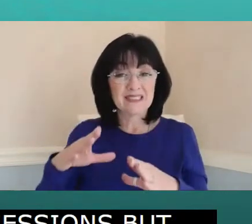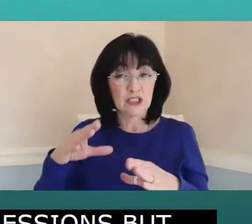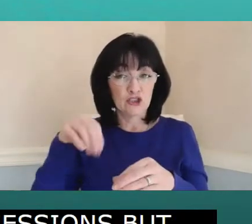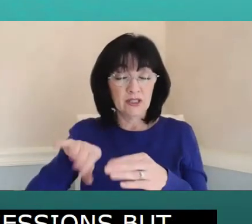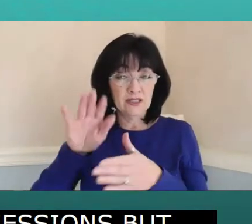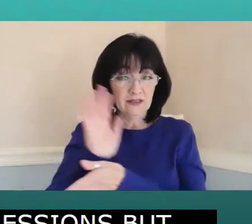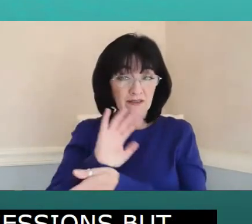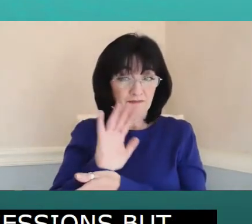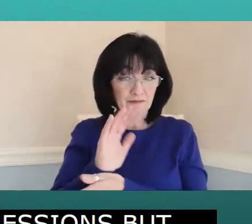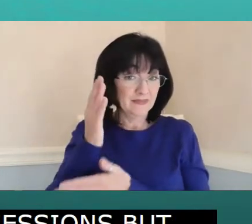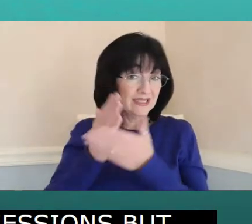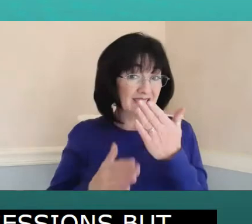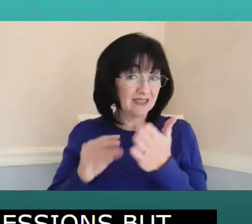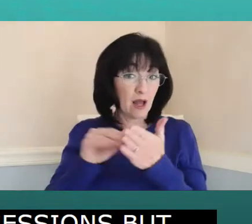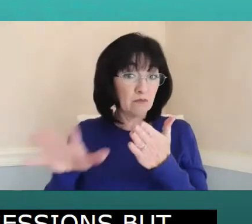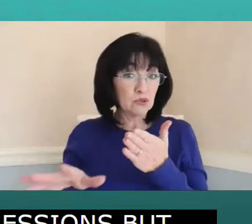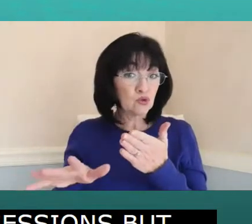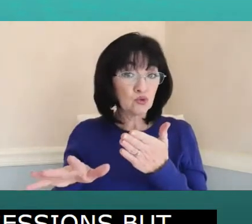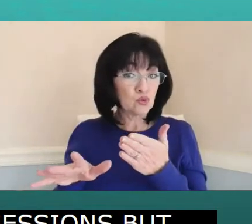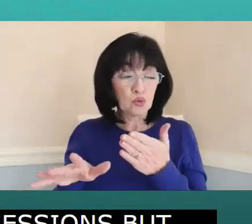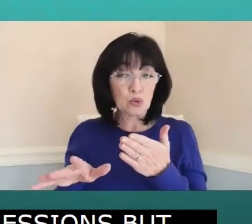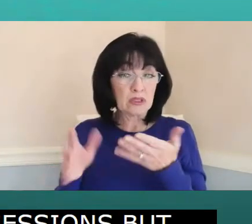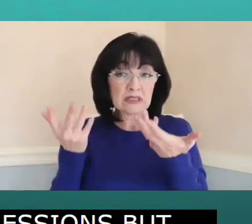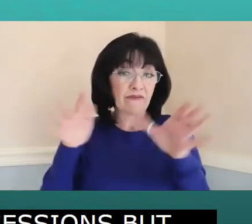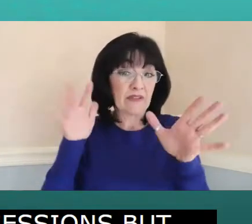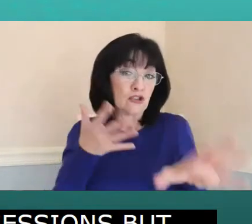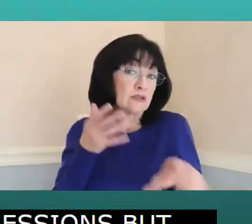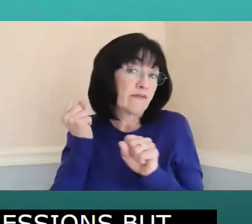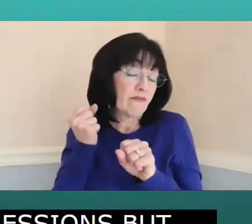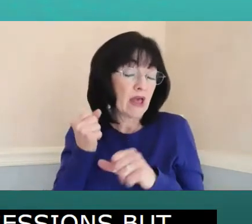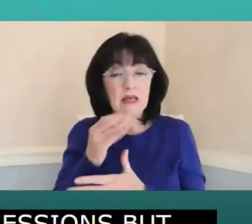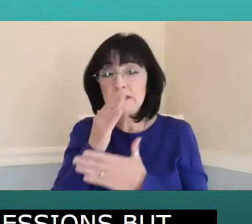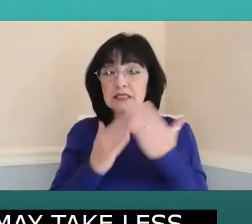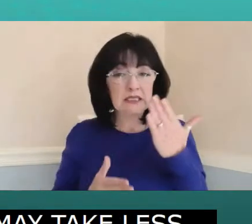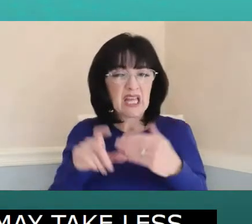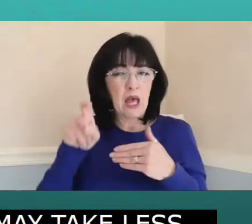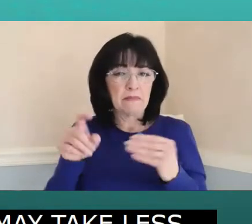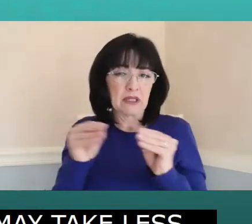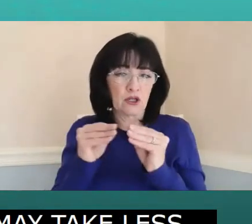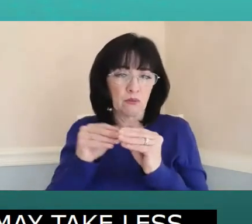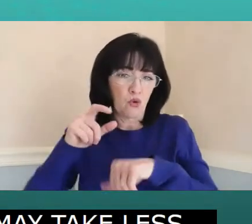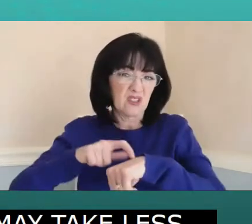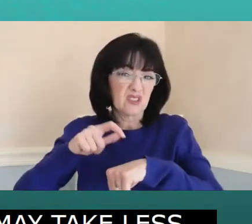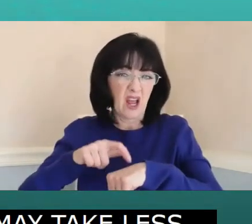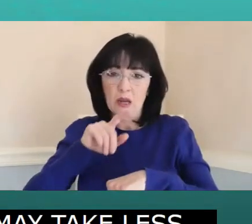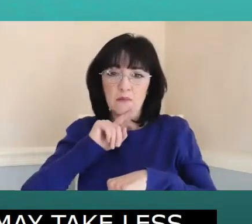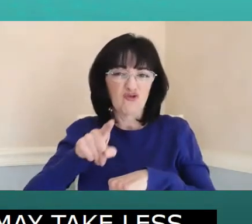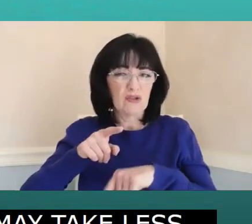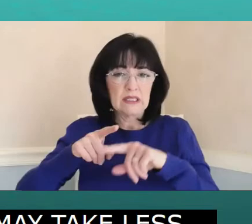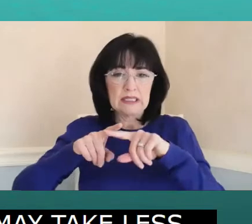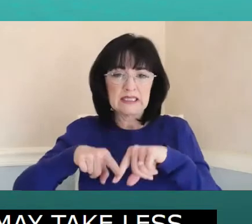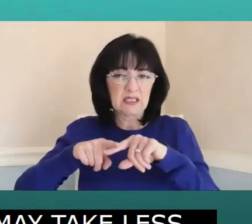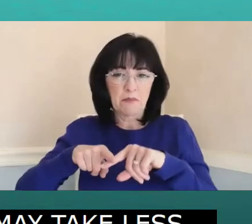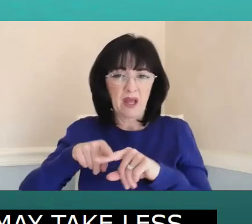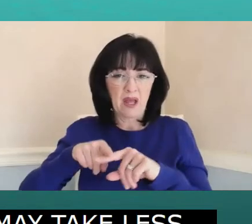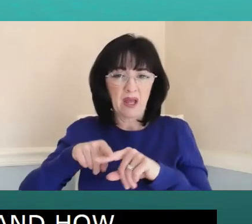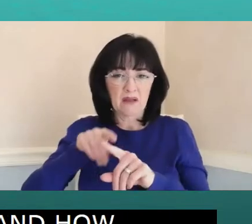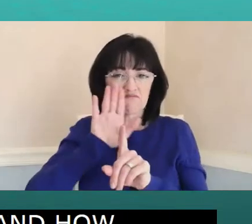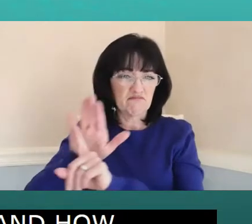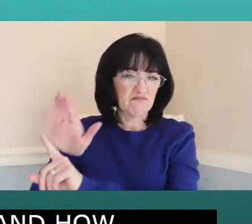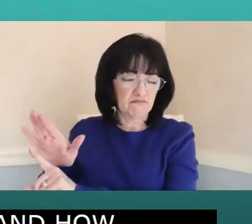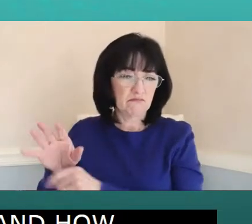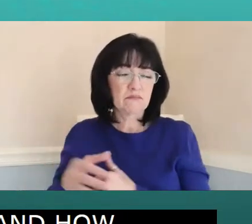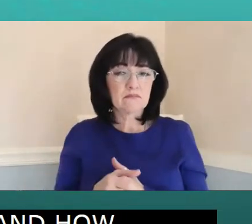take less or more time depending on their engagement and how they're progressing through the program. We're